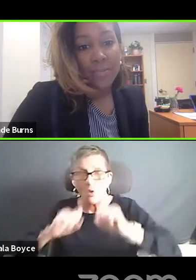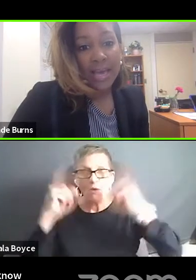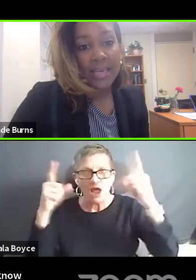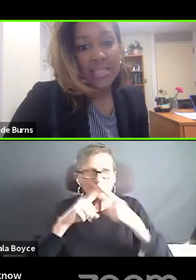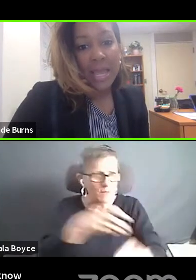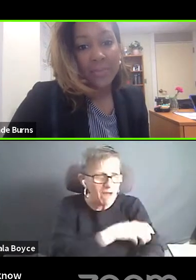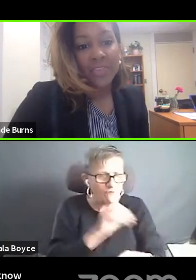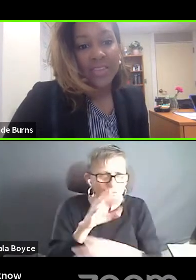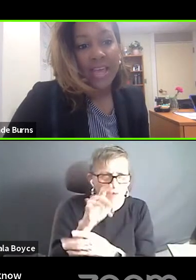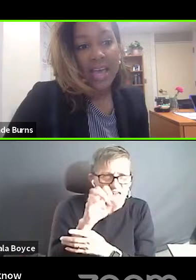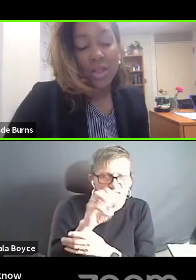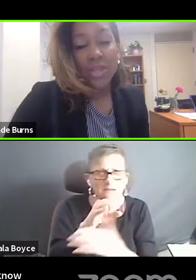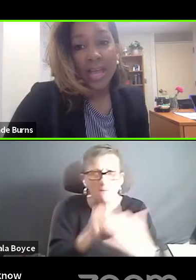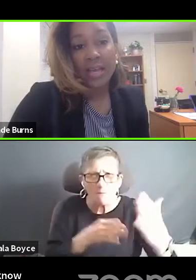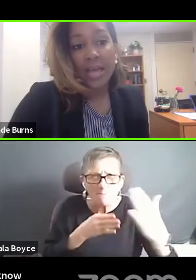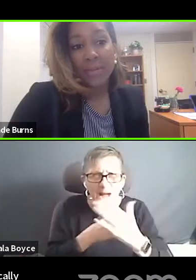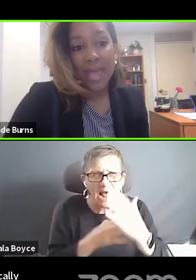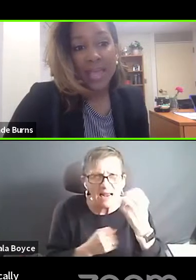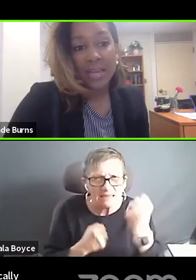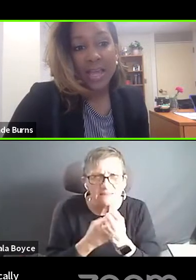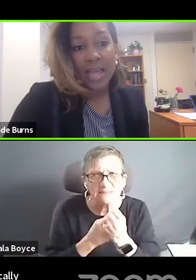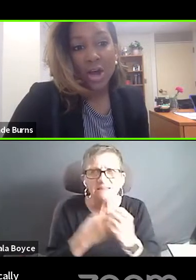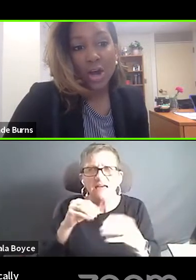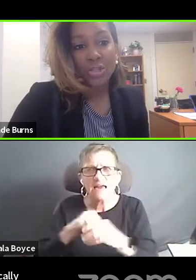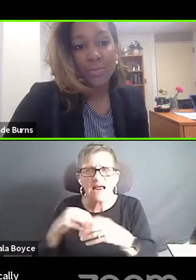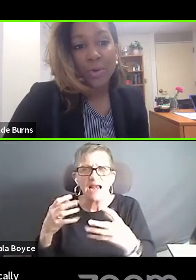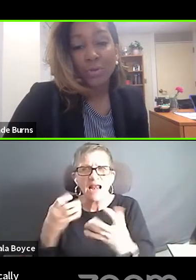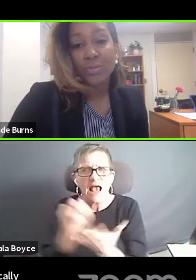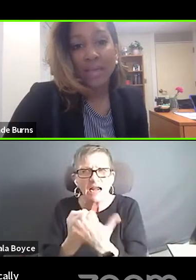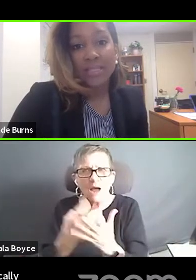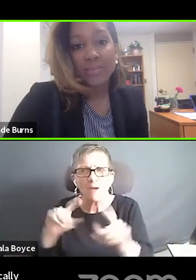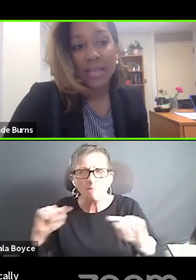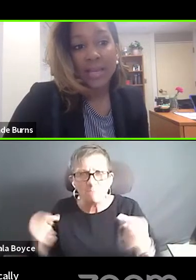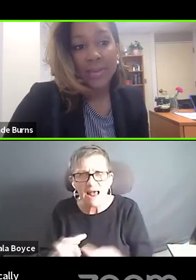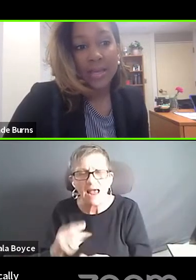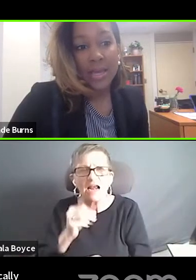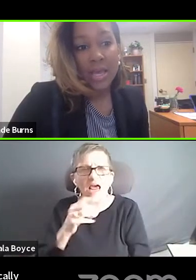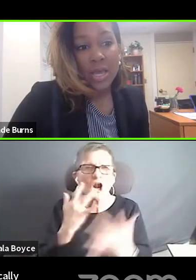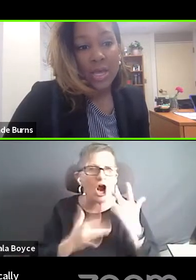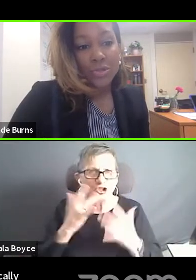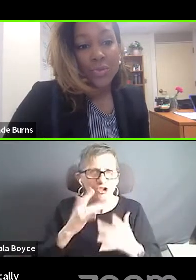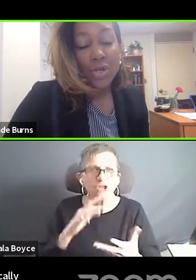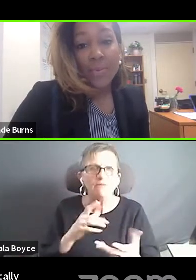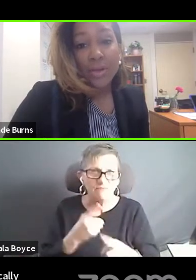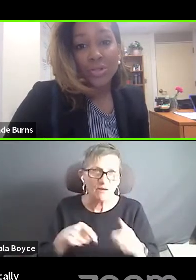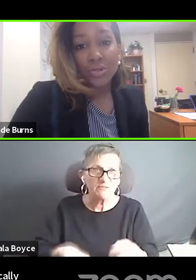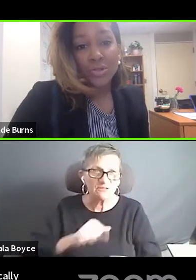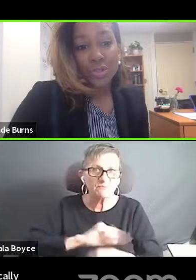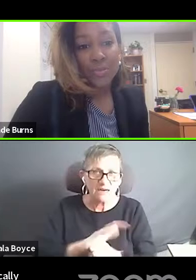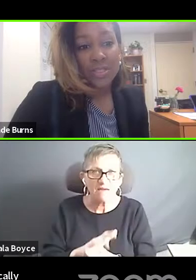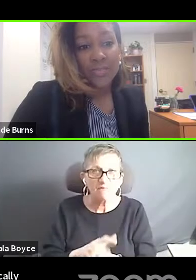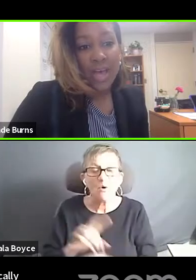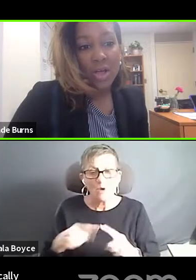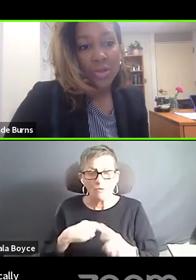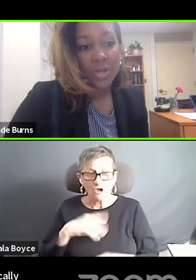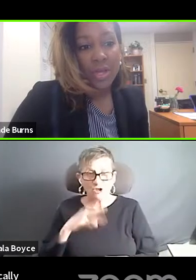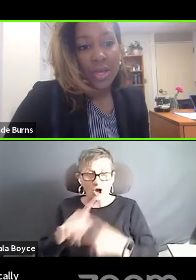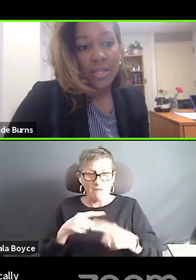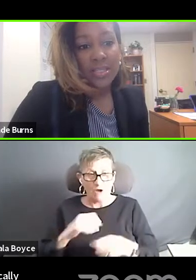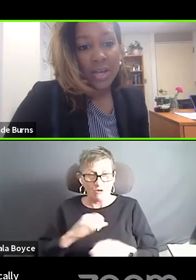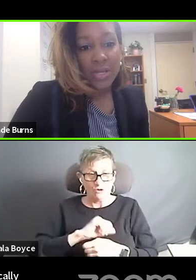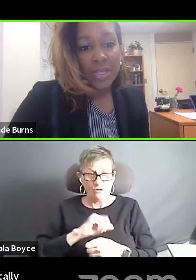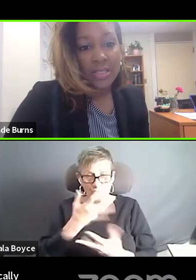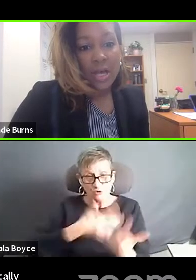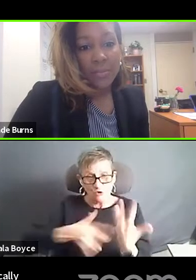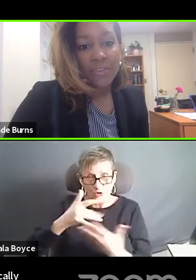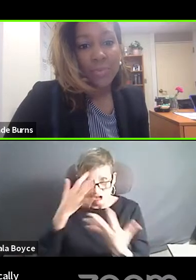poverty, and bias in amplifying the health and economic pain and hardship imposed by this pandemic. So when we talk about the social determinants of health,